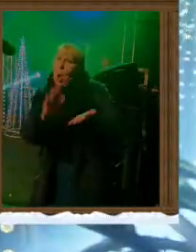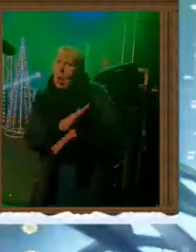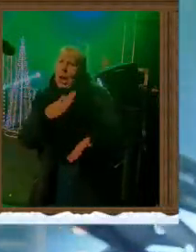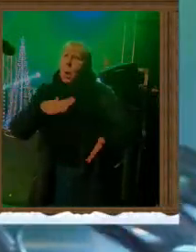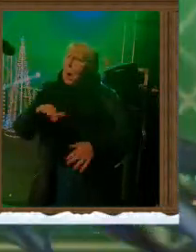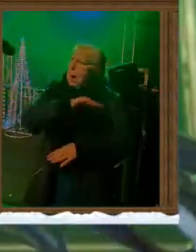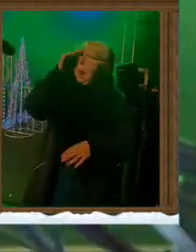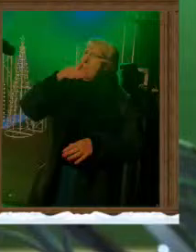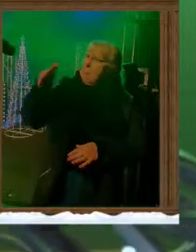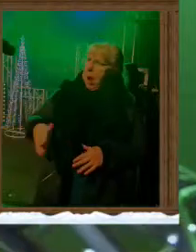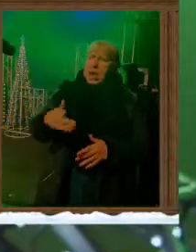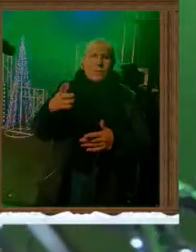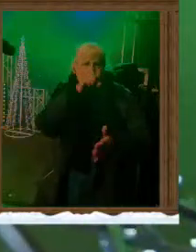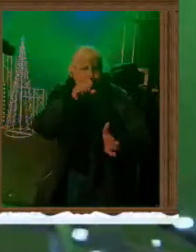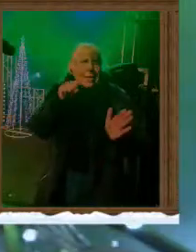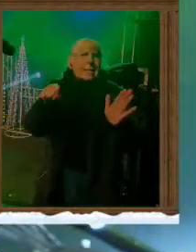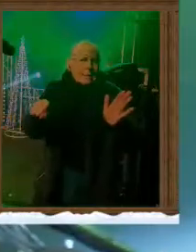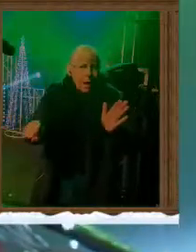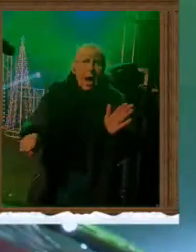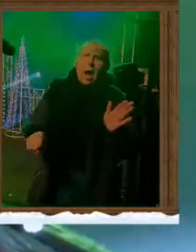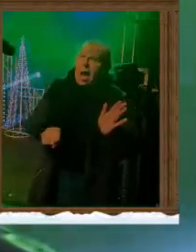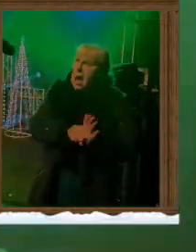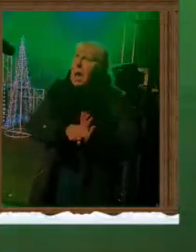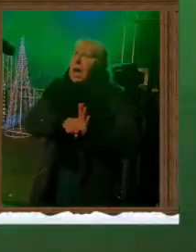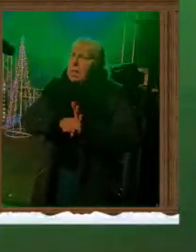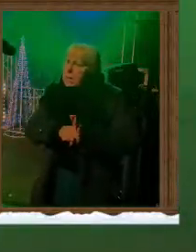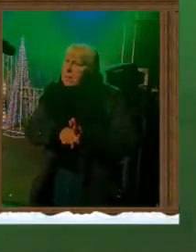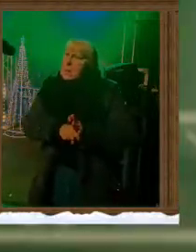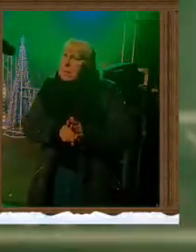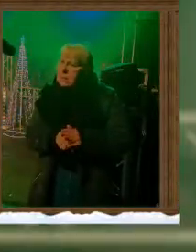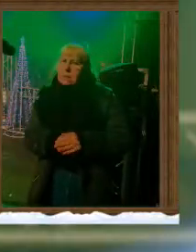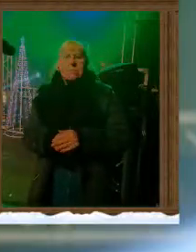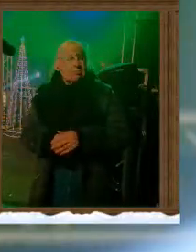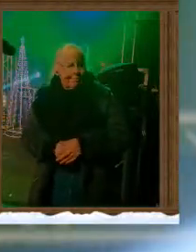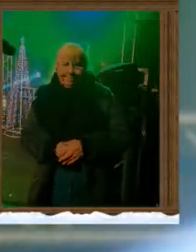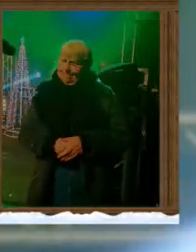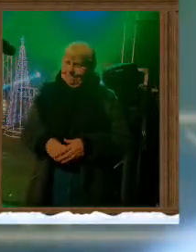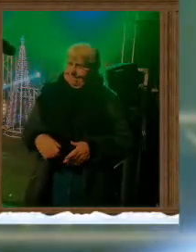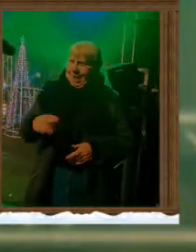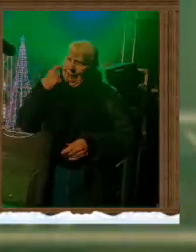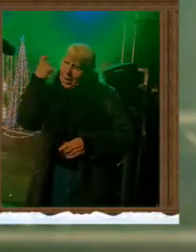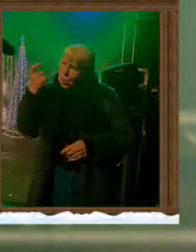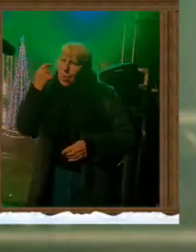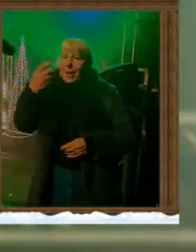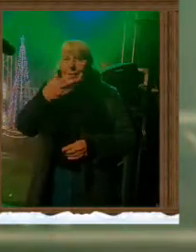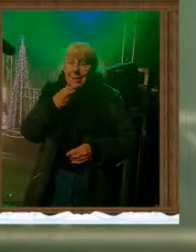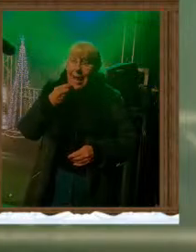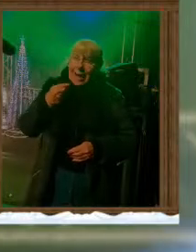Santa Claus.